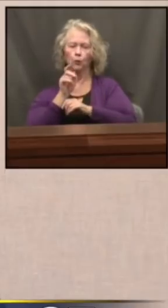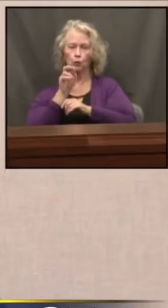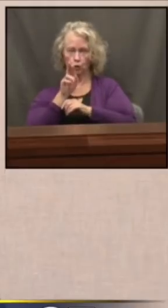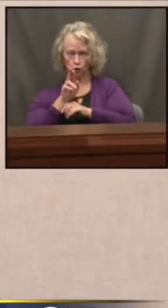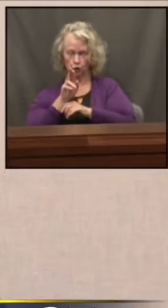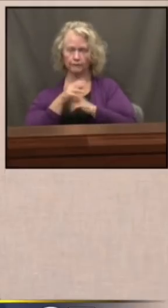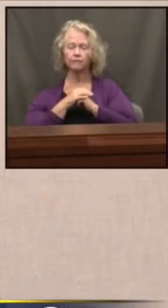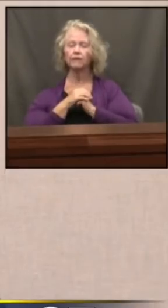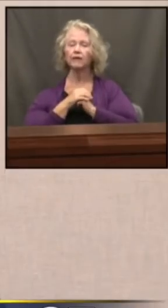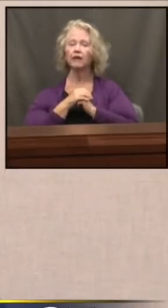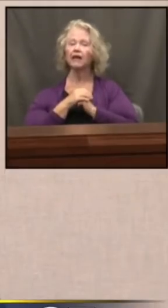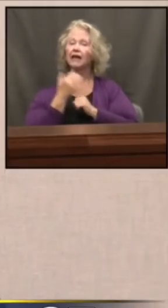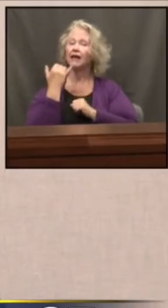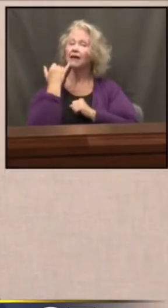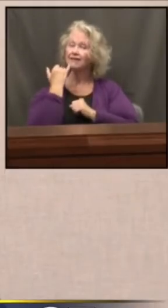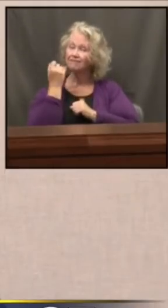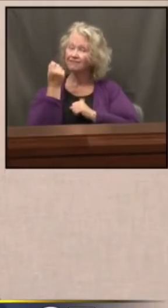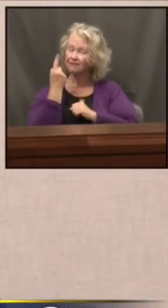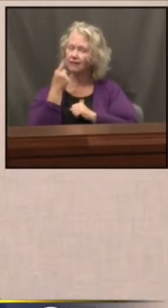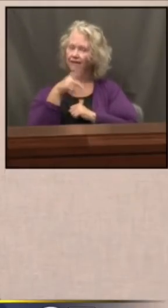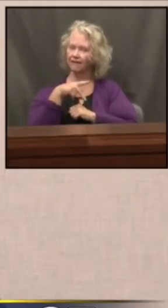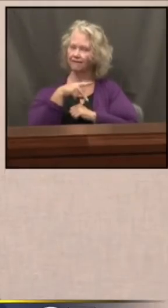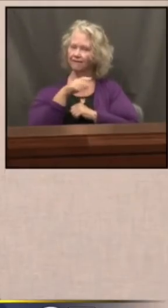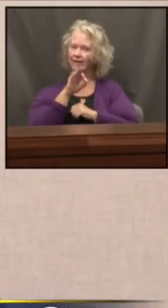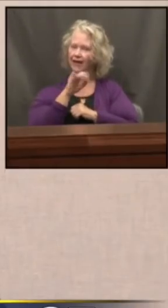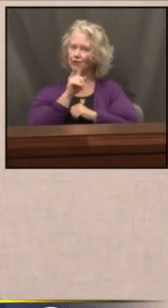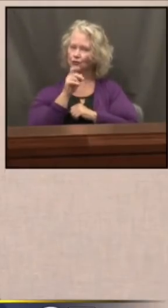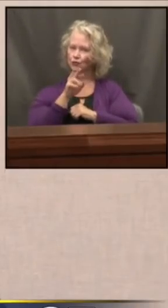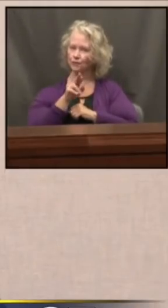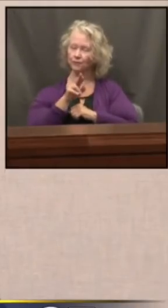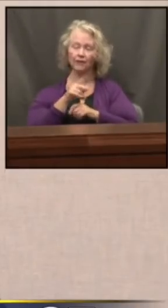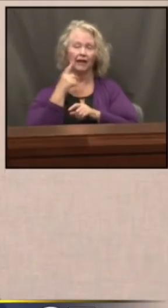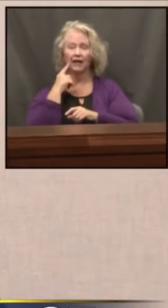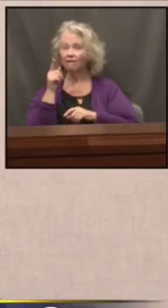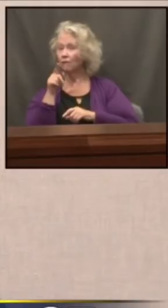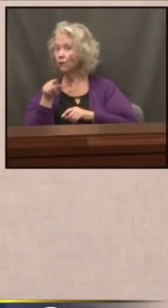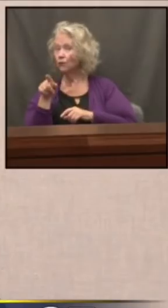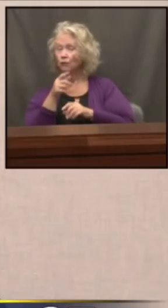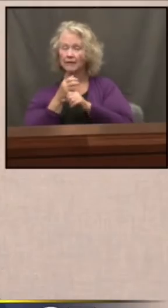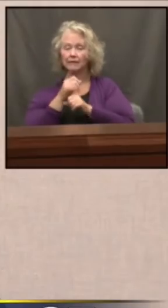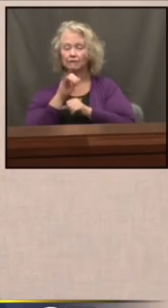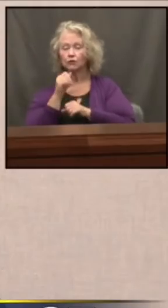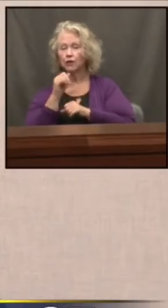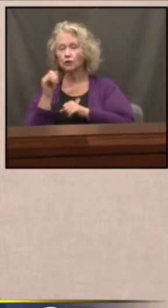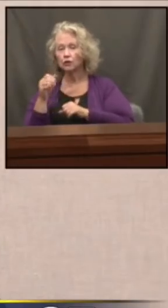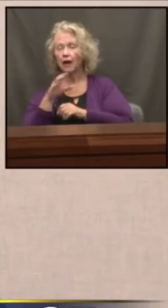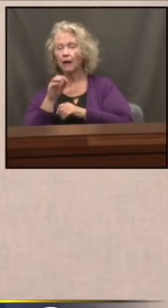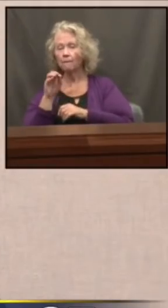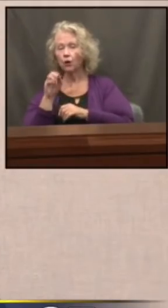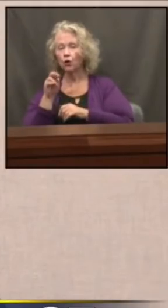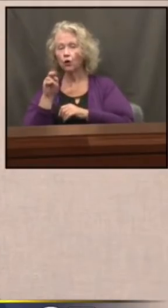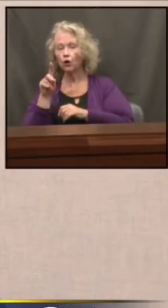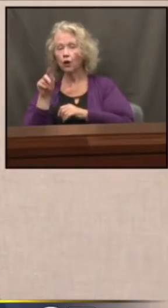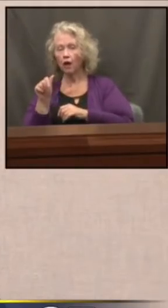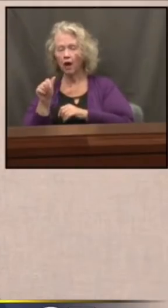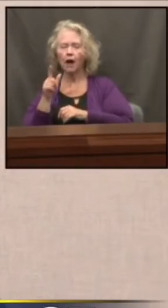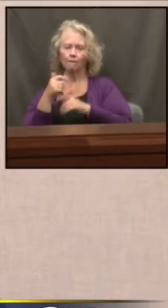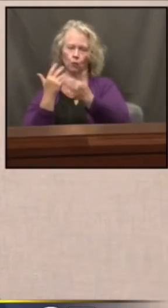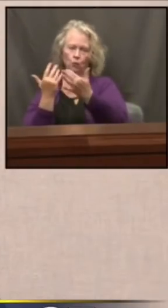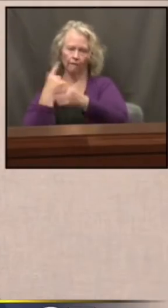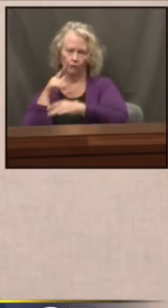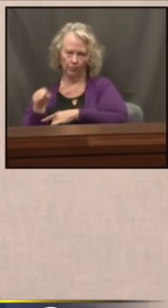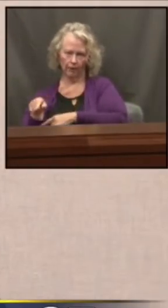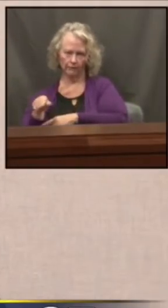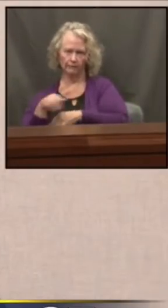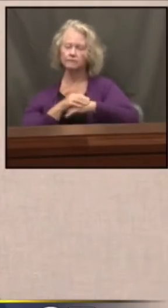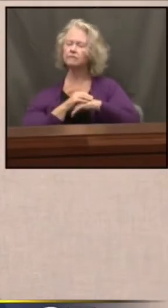been vaccinated with Pfizer only at this point. For those that received Moderna or J&J, we have to wait a little longer. And lastly,